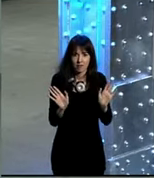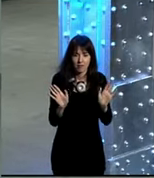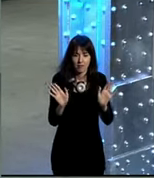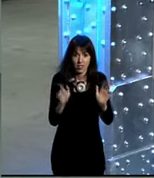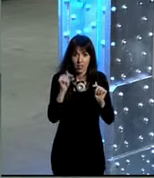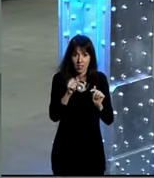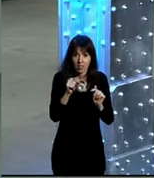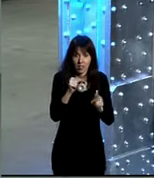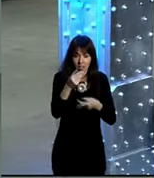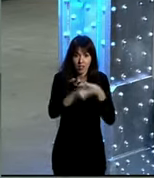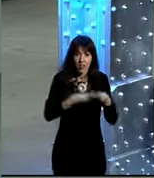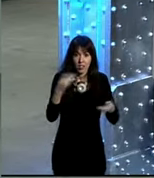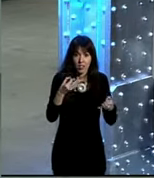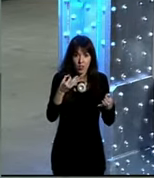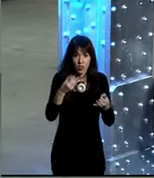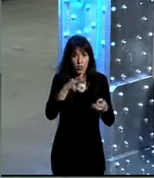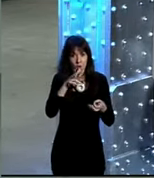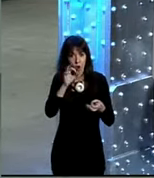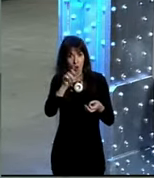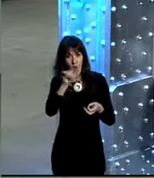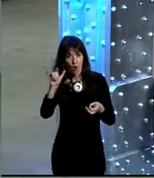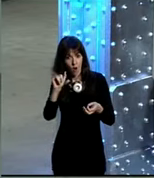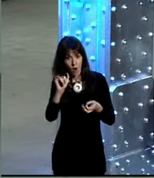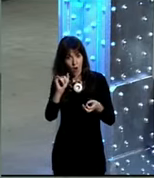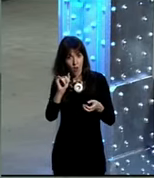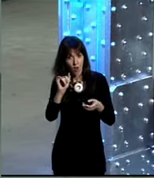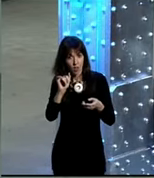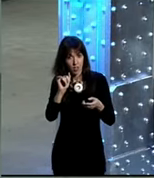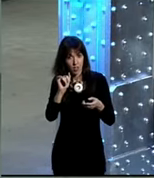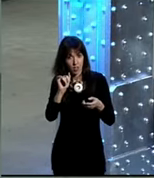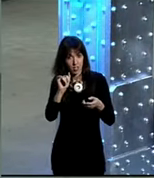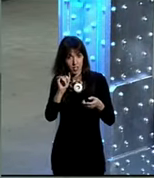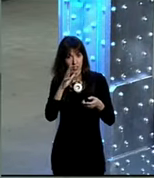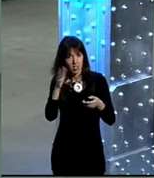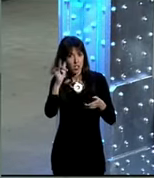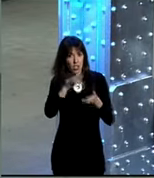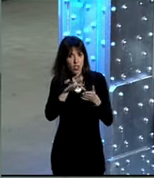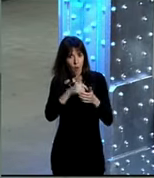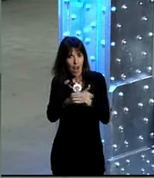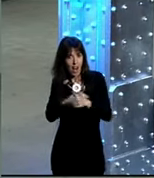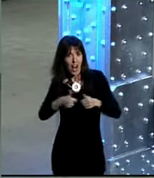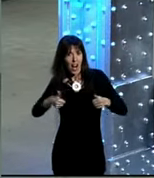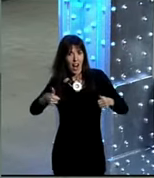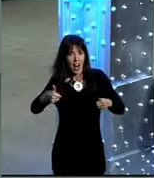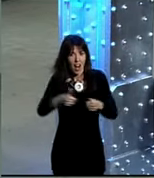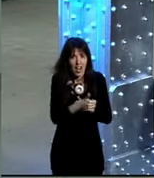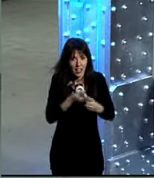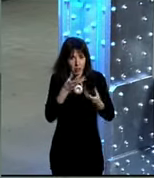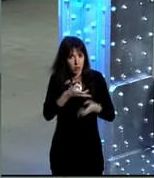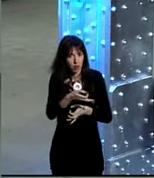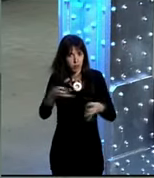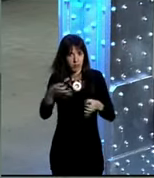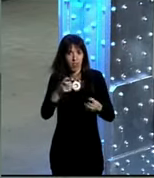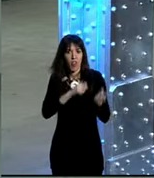share them because they're gone in a couple of seconds. You can tell it onwards, but you can't just share it easily. And it makes all the content